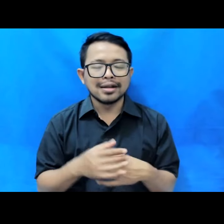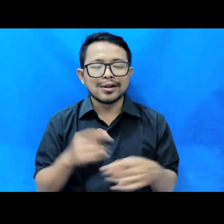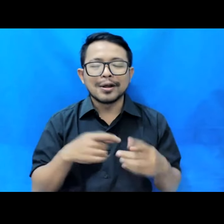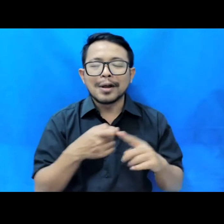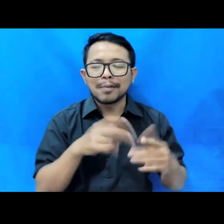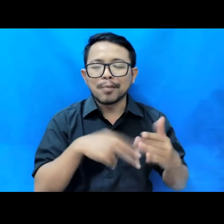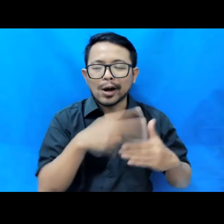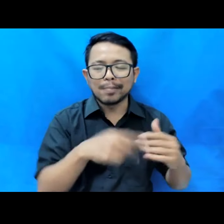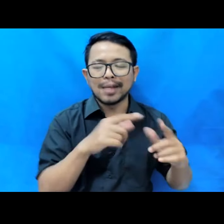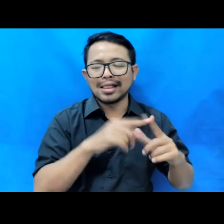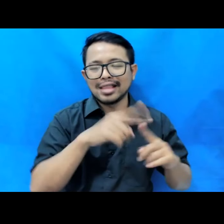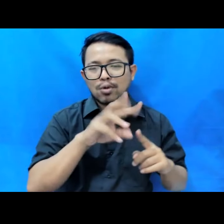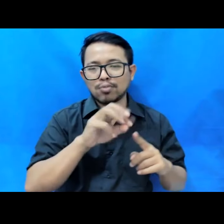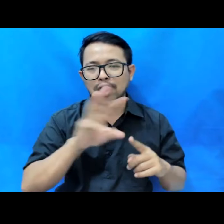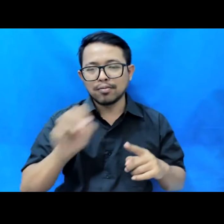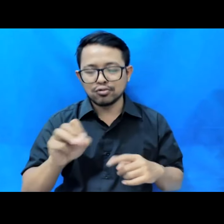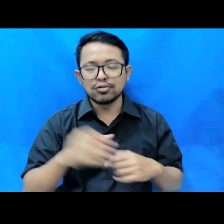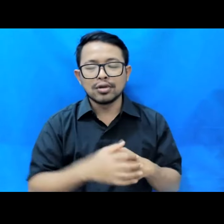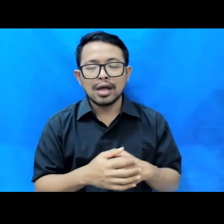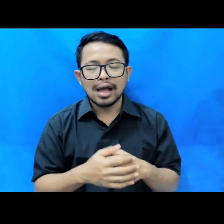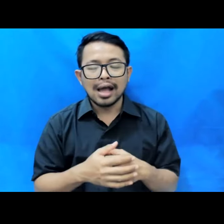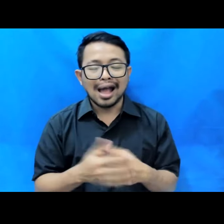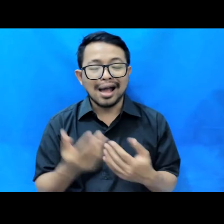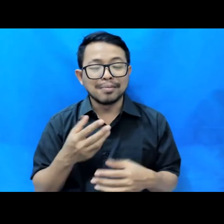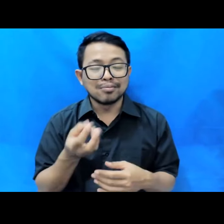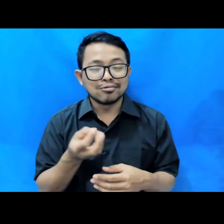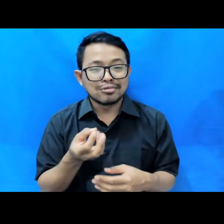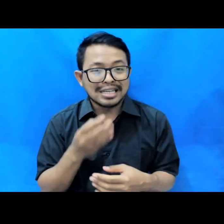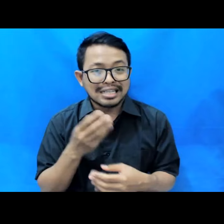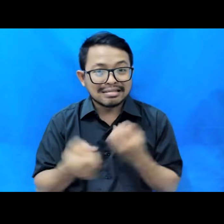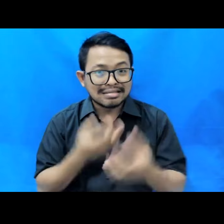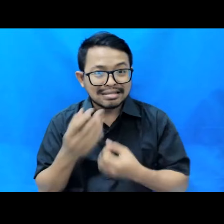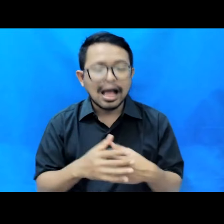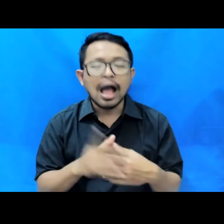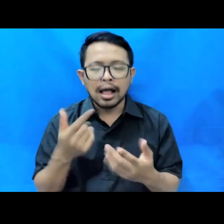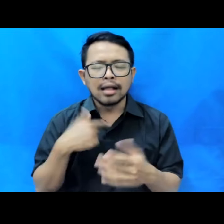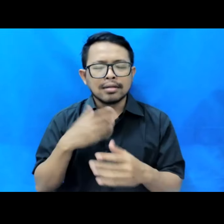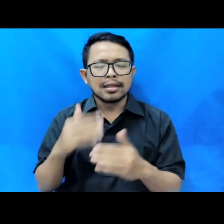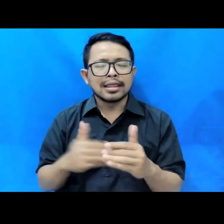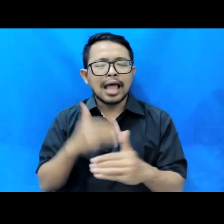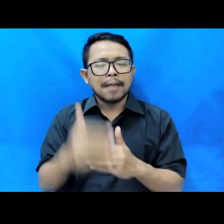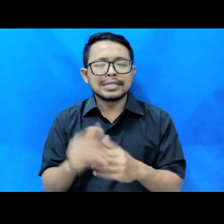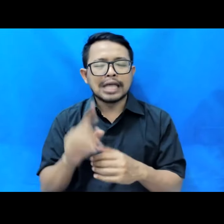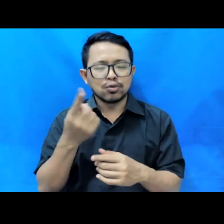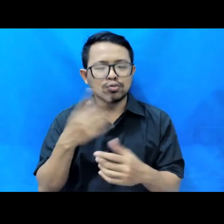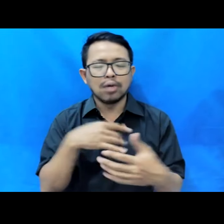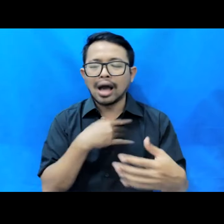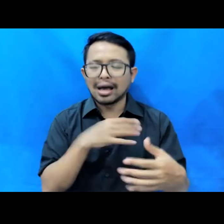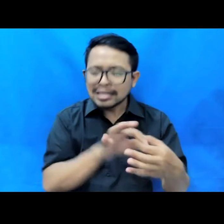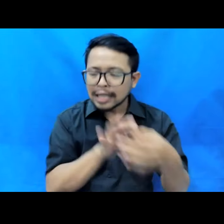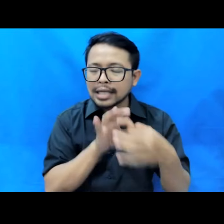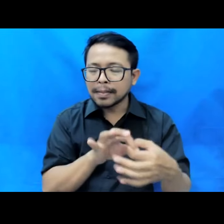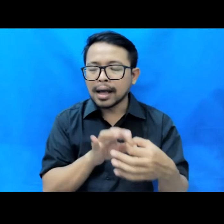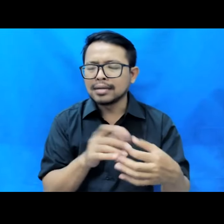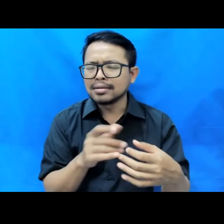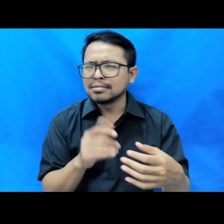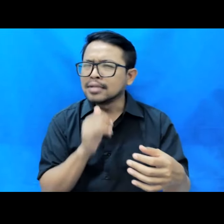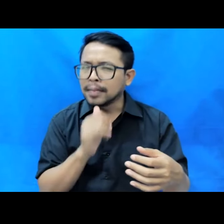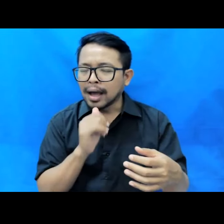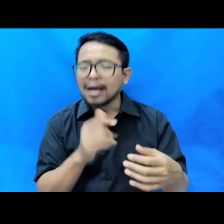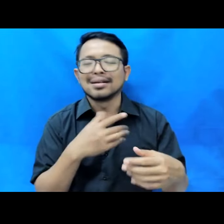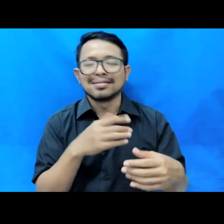some context, we started in phase 1 of the program by working with AT users, persons with disabilities, and